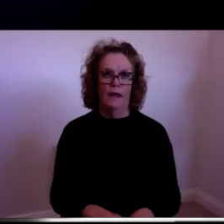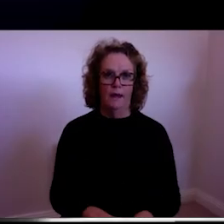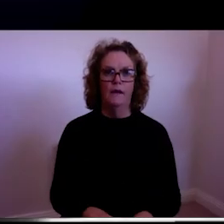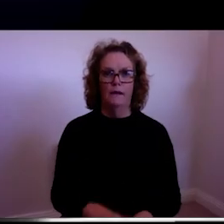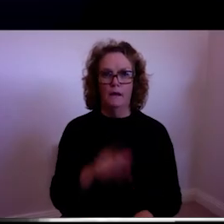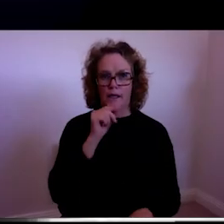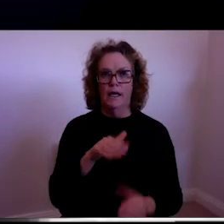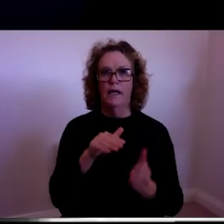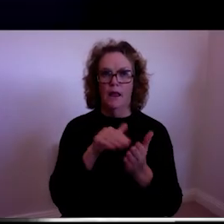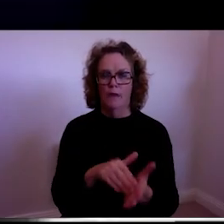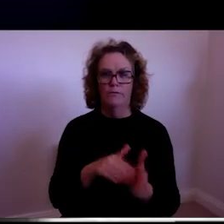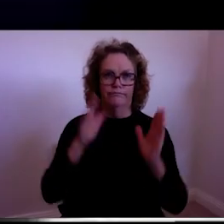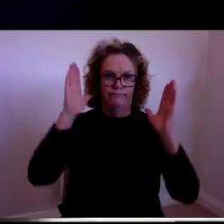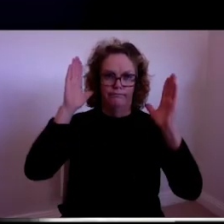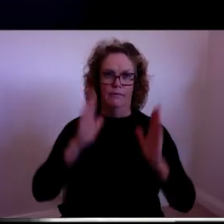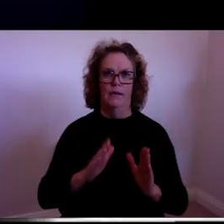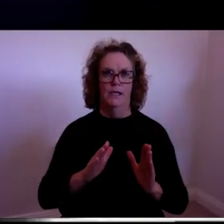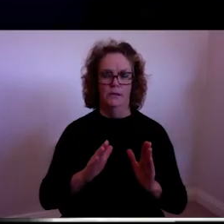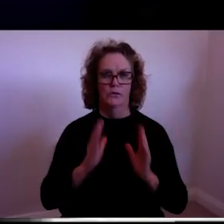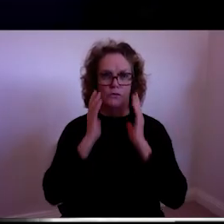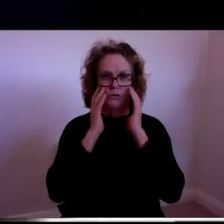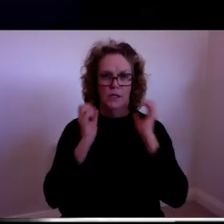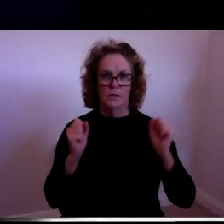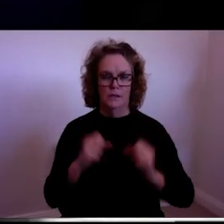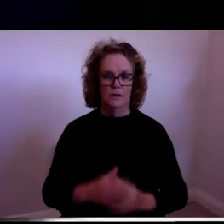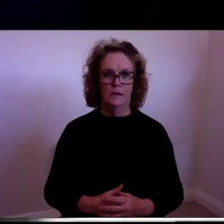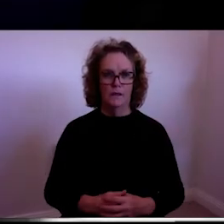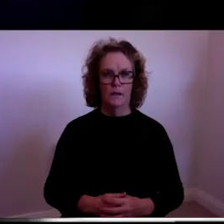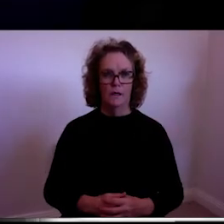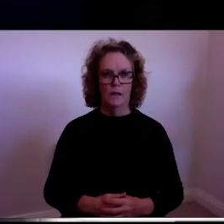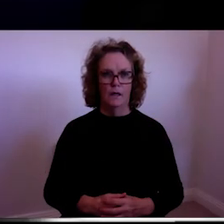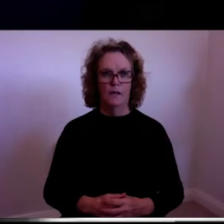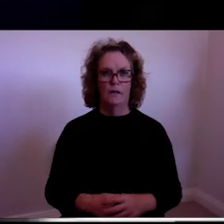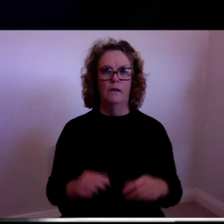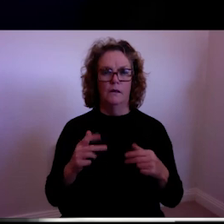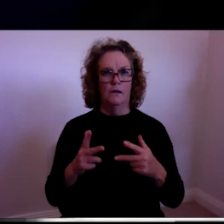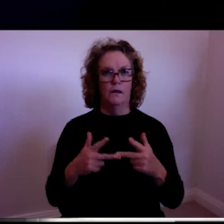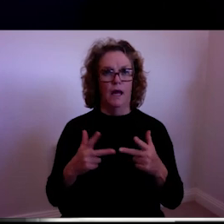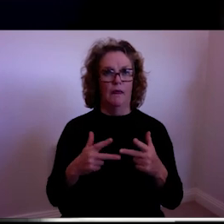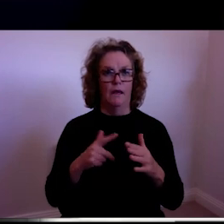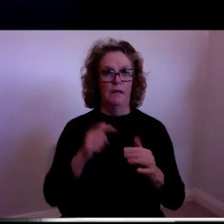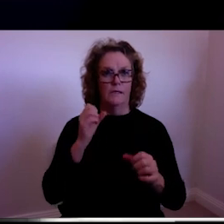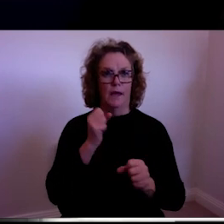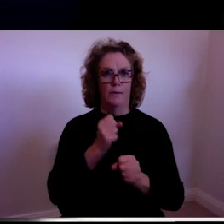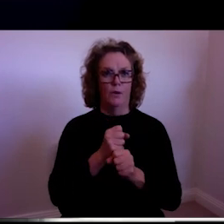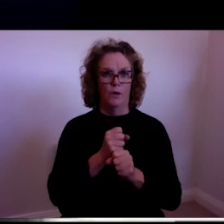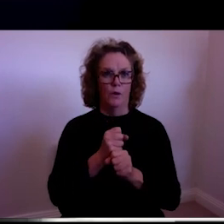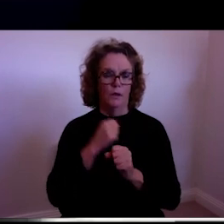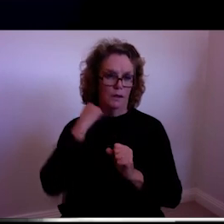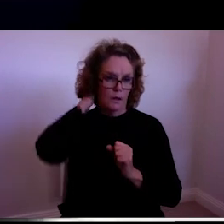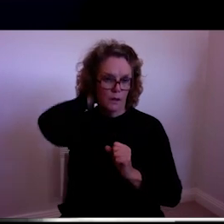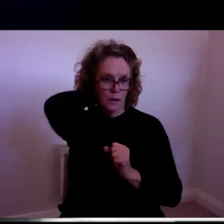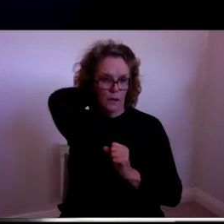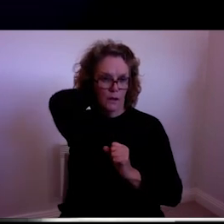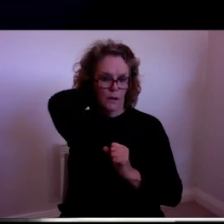an appointment. Another thing, an example that came up, I guess this is an anecdotal